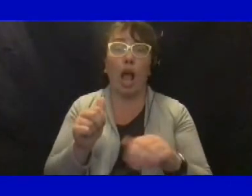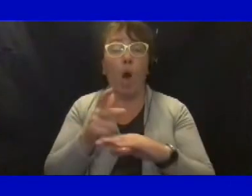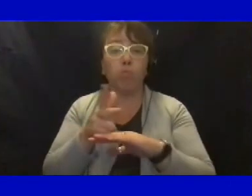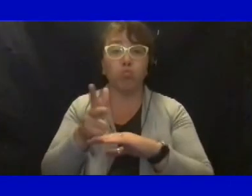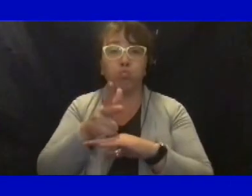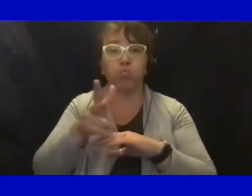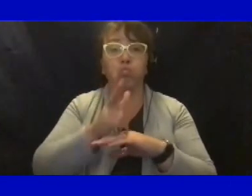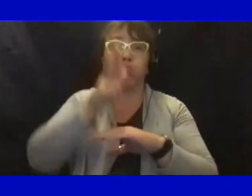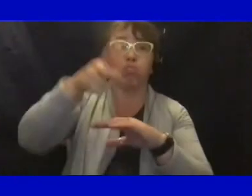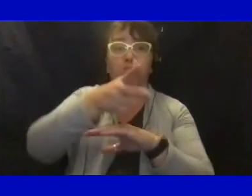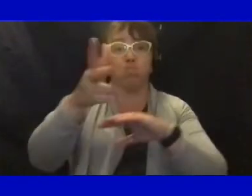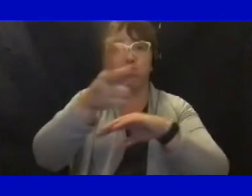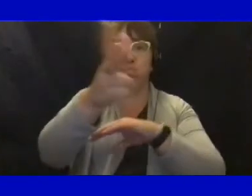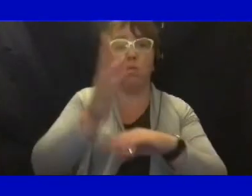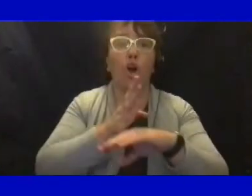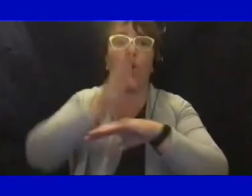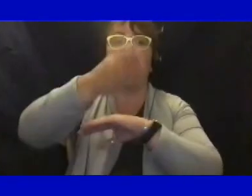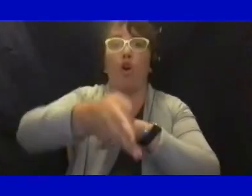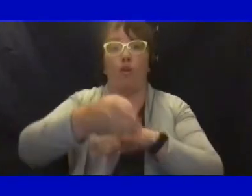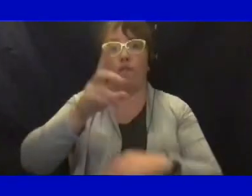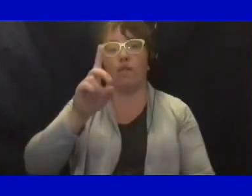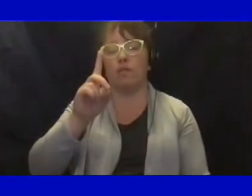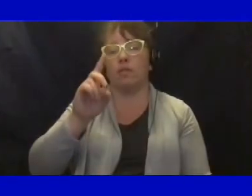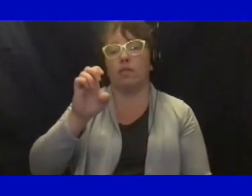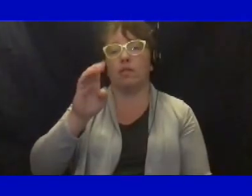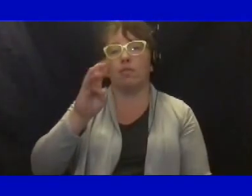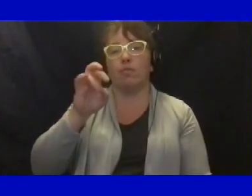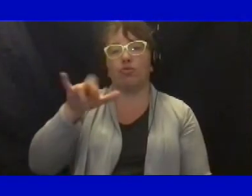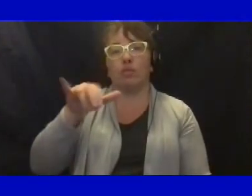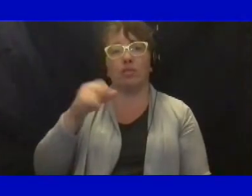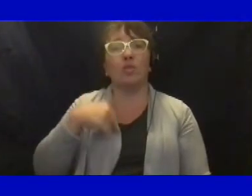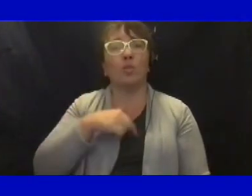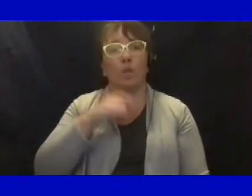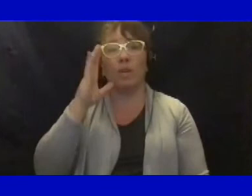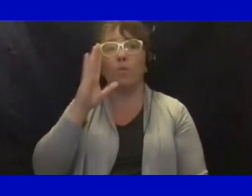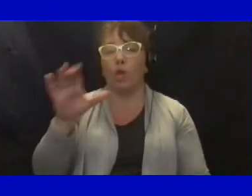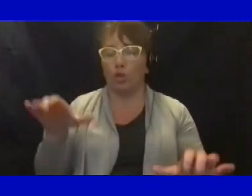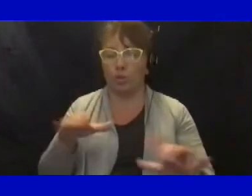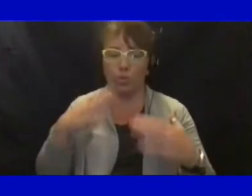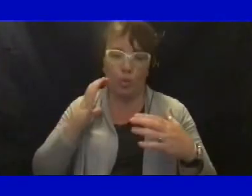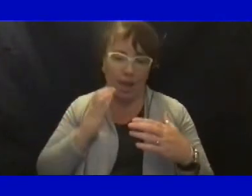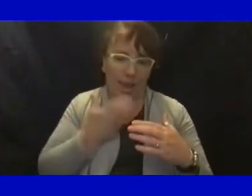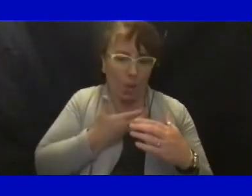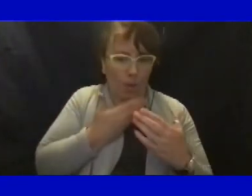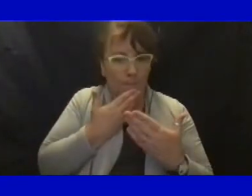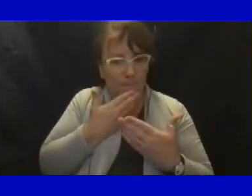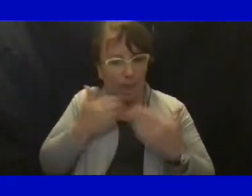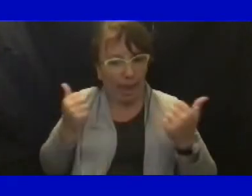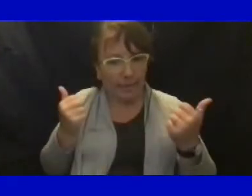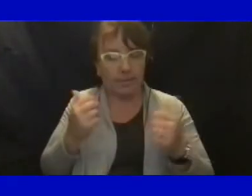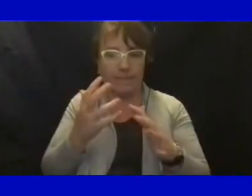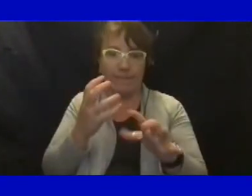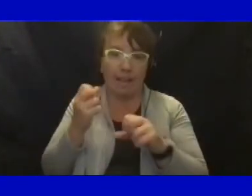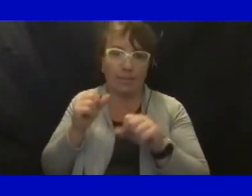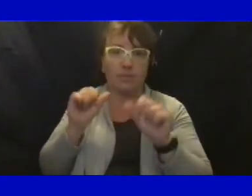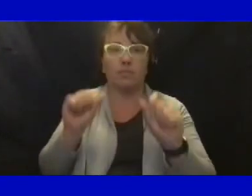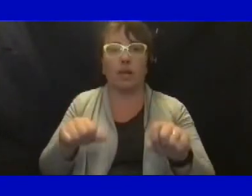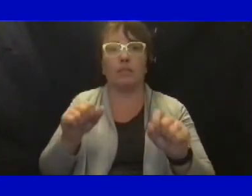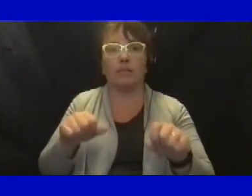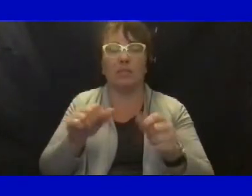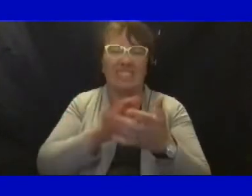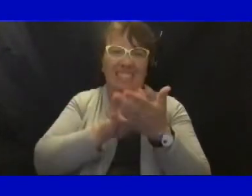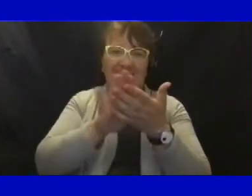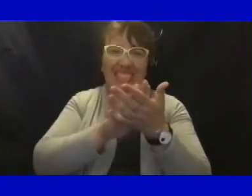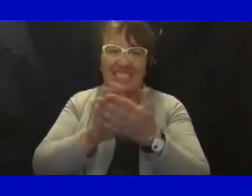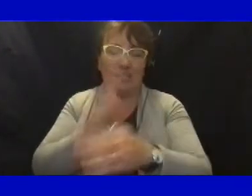going to be in our way, but we will do our best to open the roads up in a timely manner as soon as possible if we do